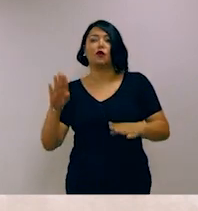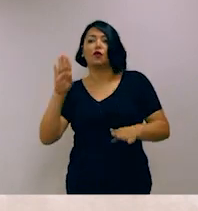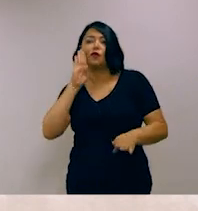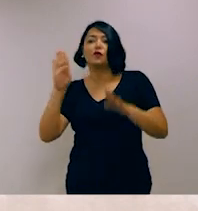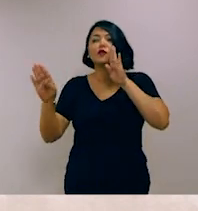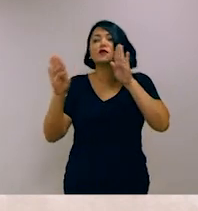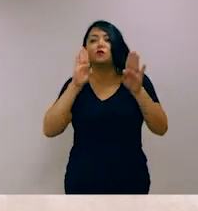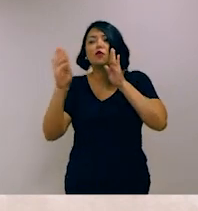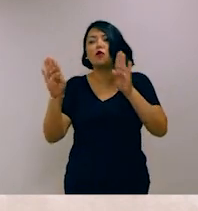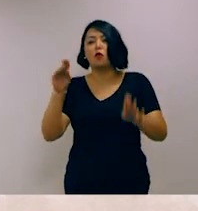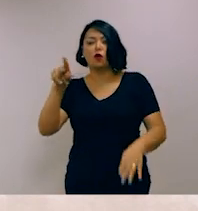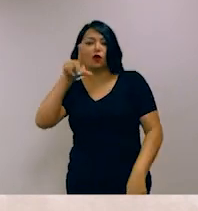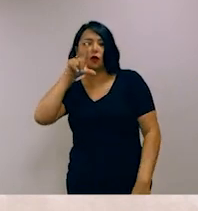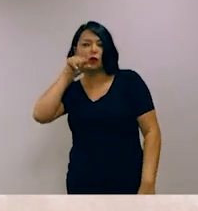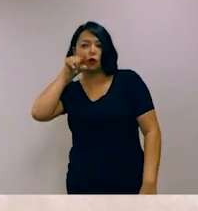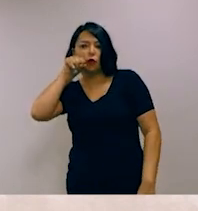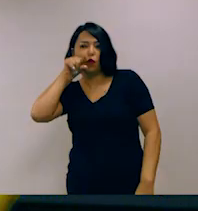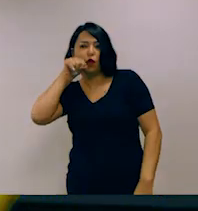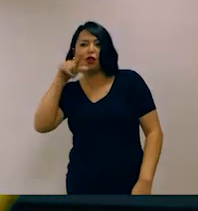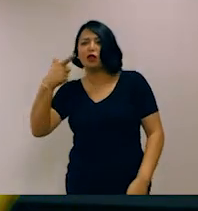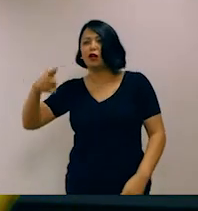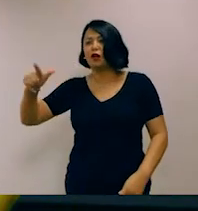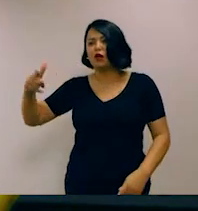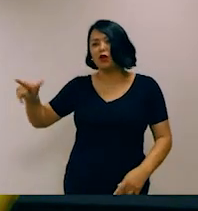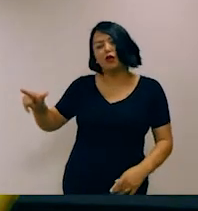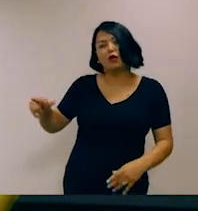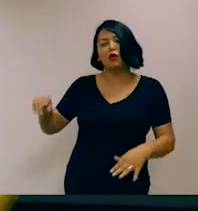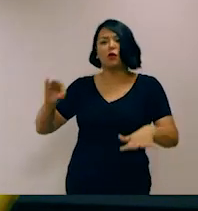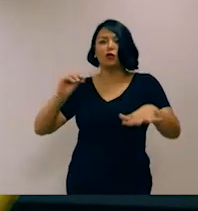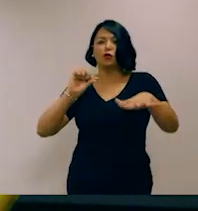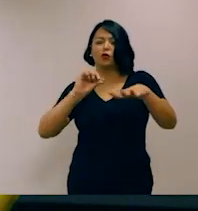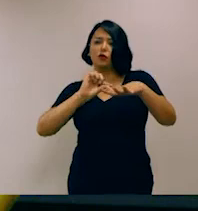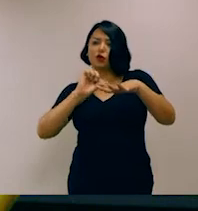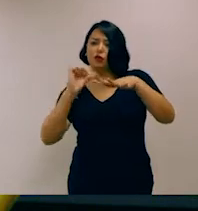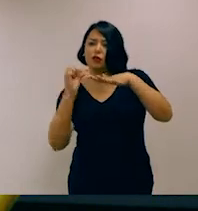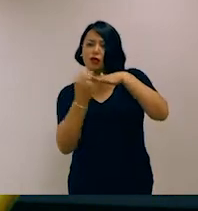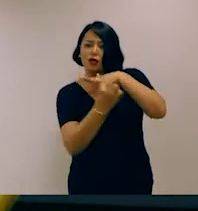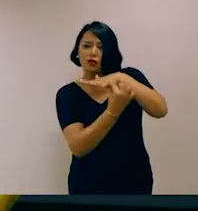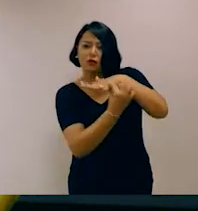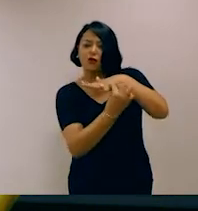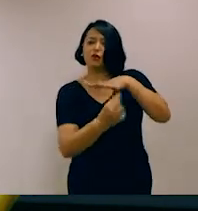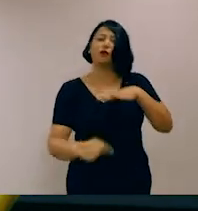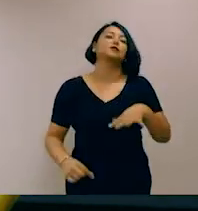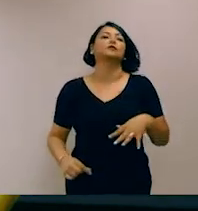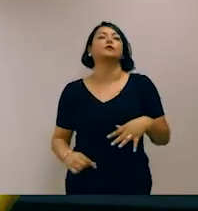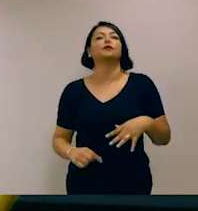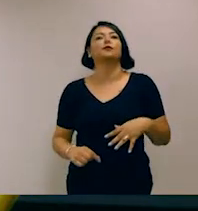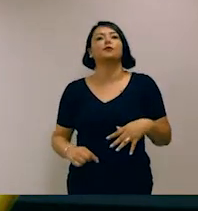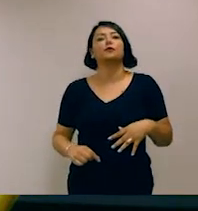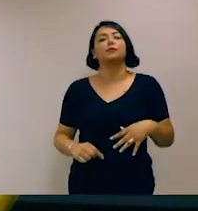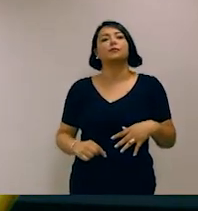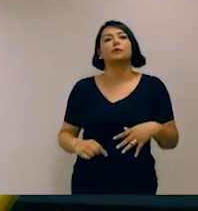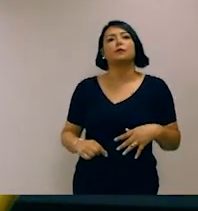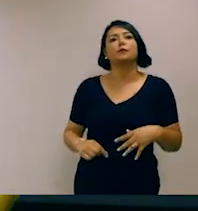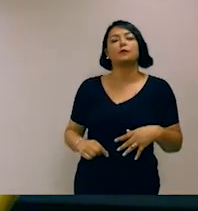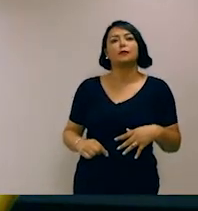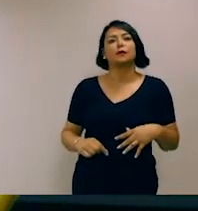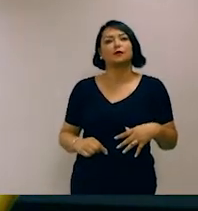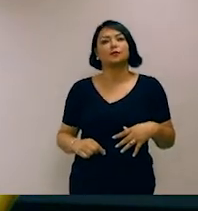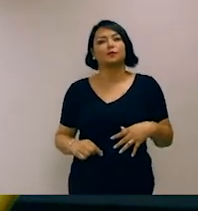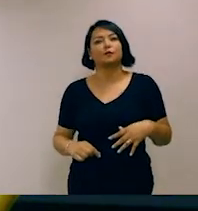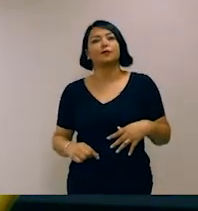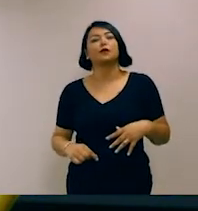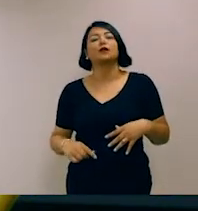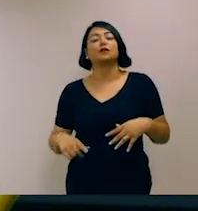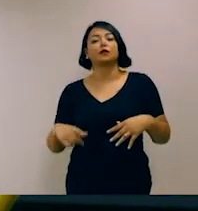so that we could produce this kind of knowledge. So our main objective here is to use